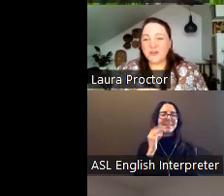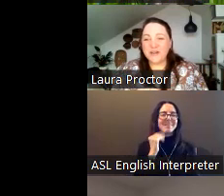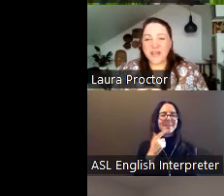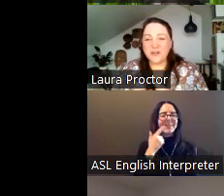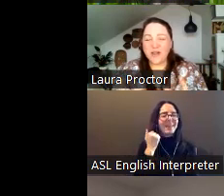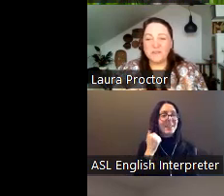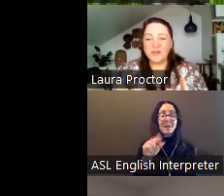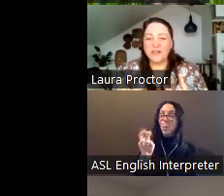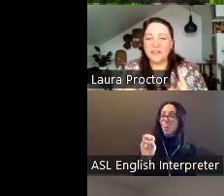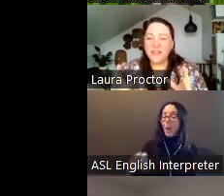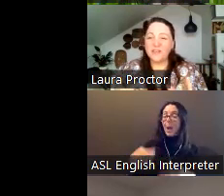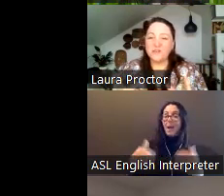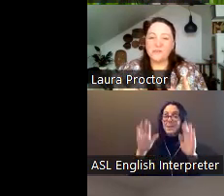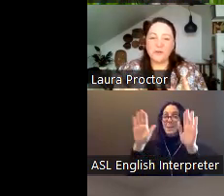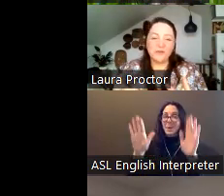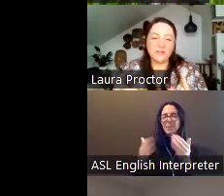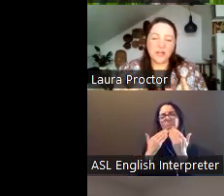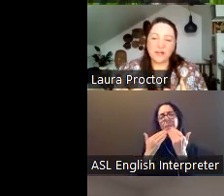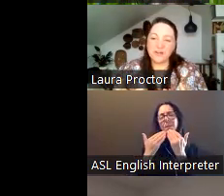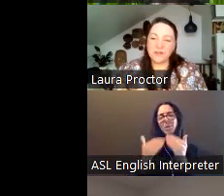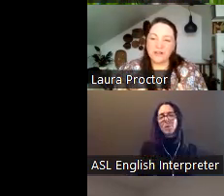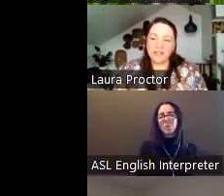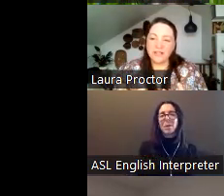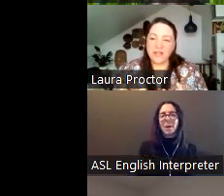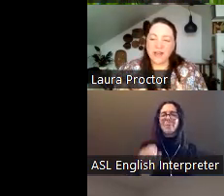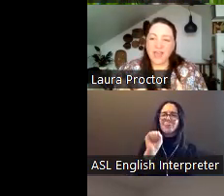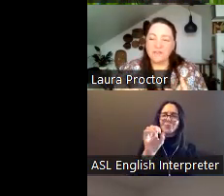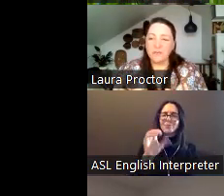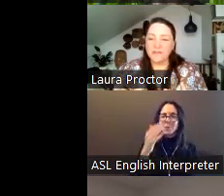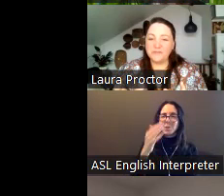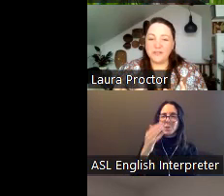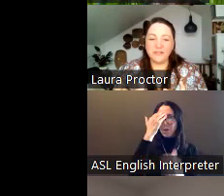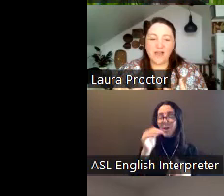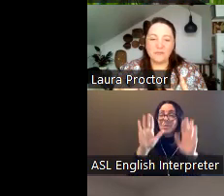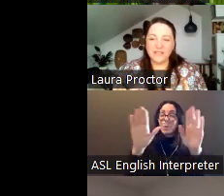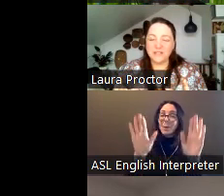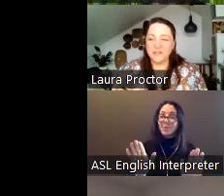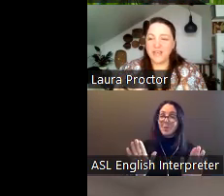That's incredible. Thank you for sharing your knowledge. Have a